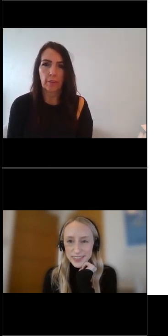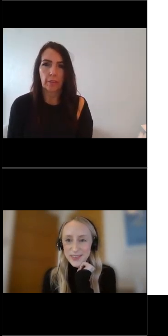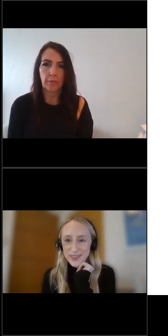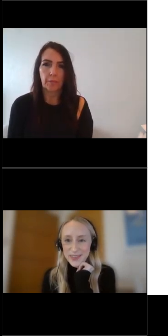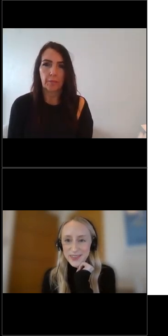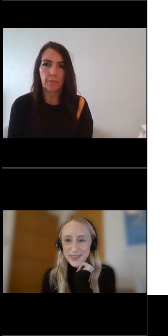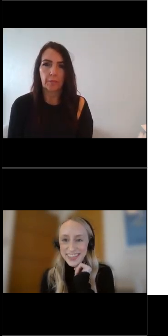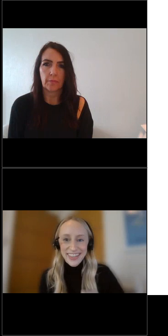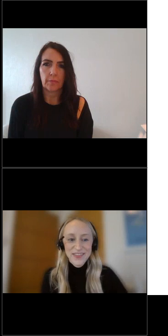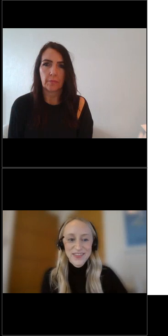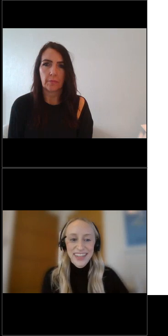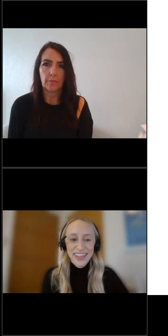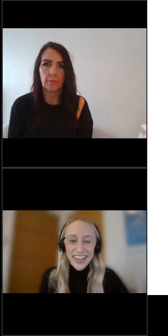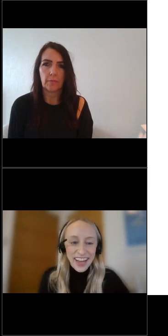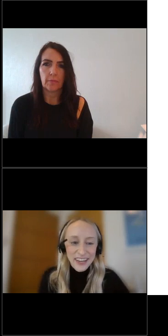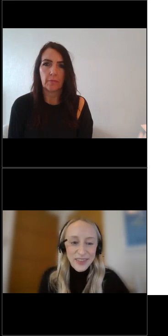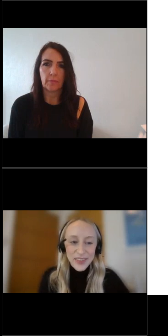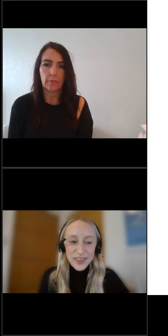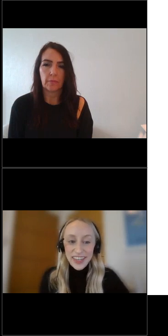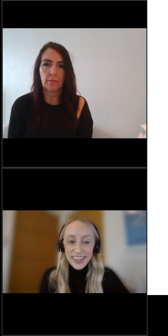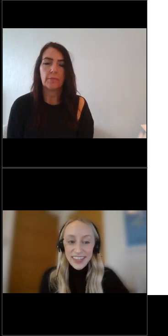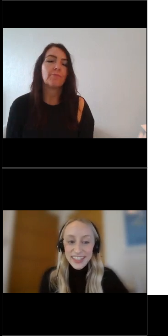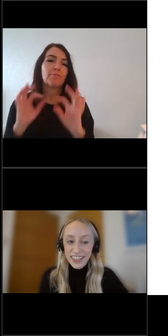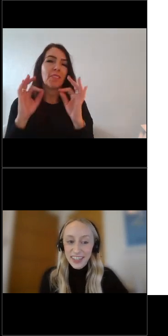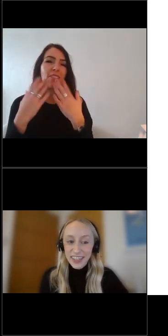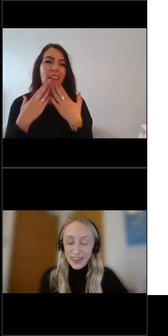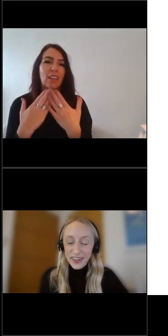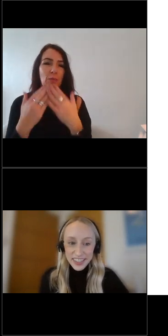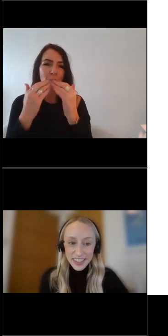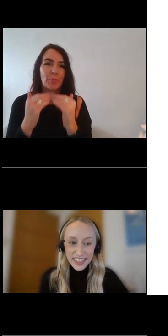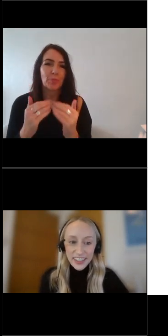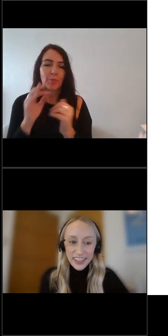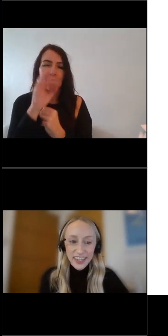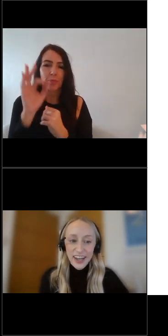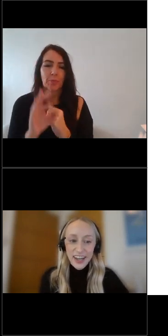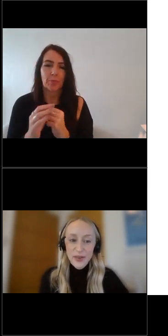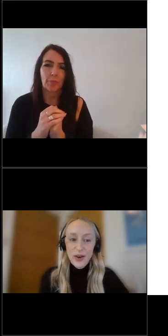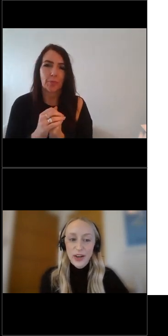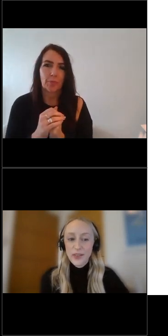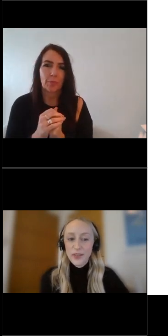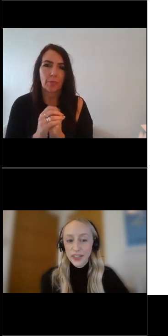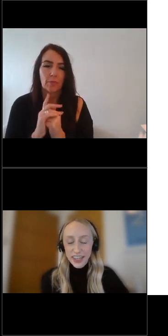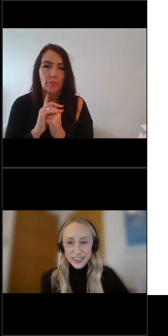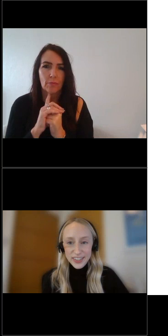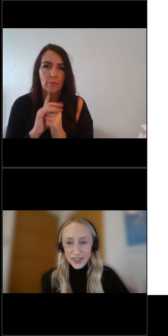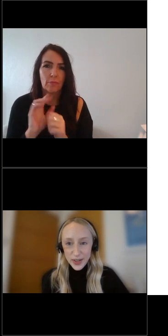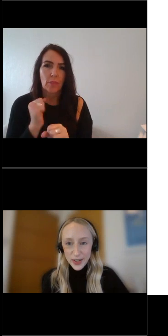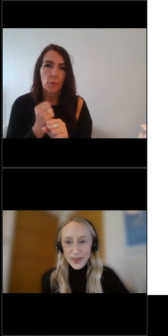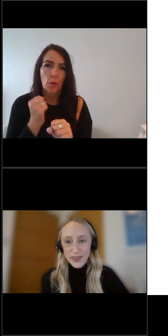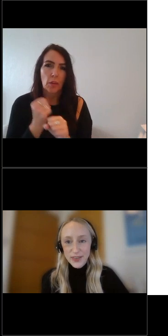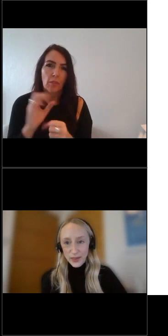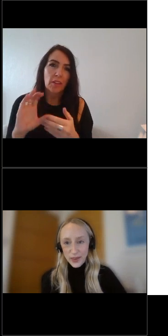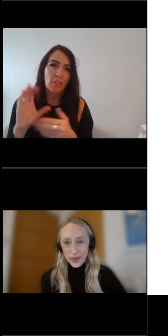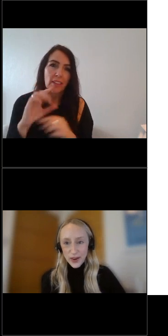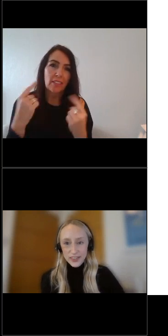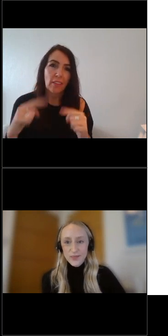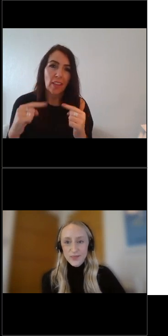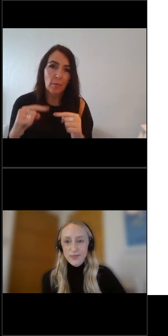Perfect, thank you. So we've got a second question here. What government grants are available and for how long?